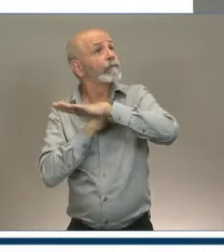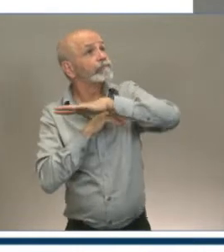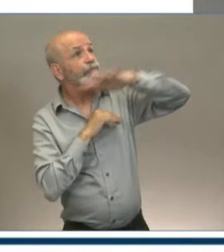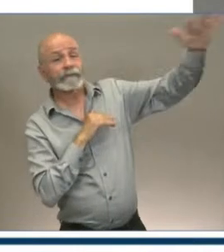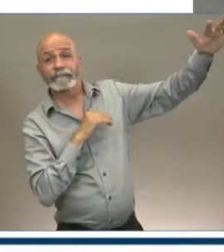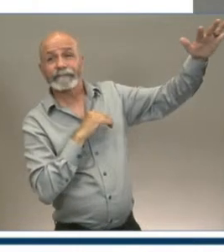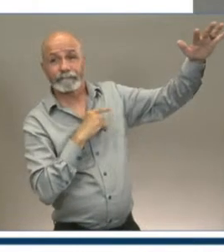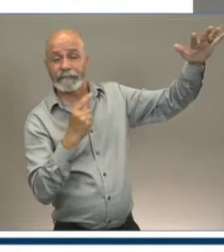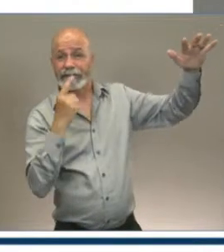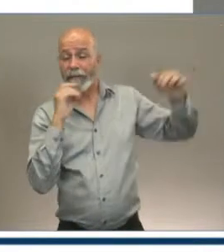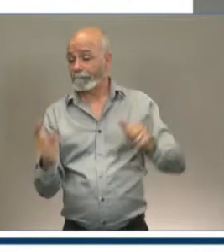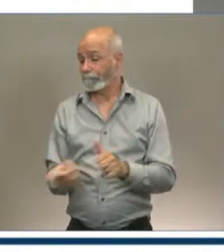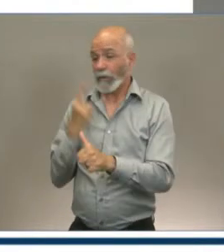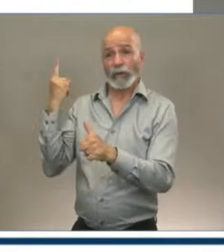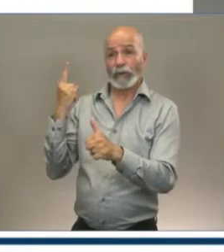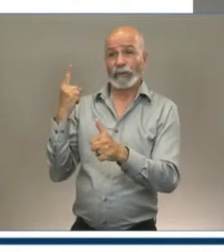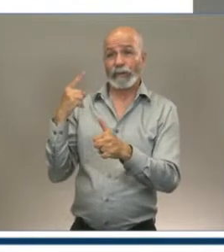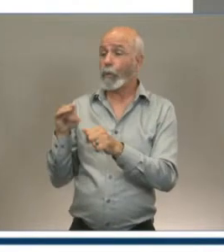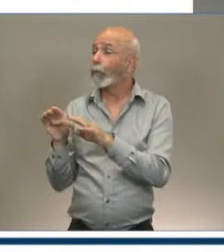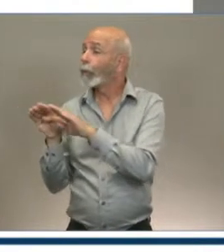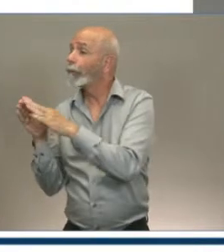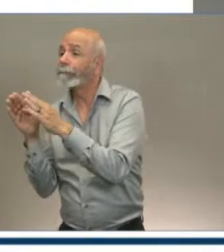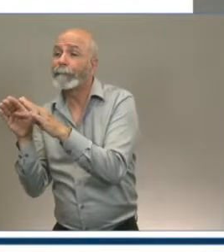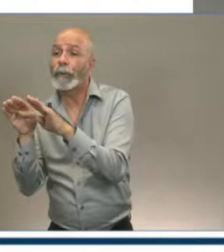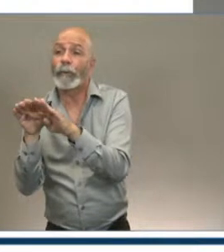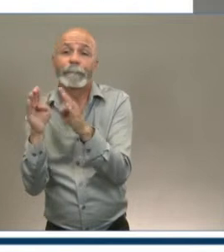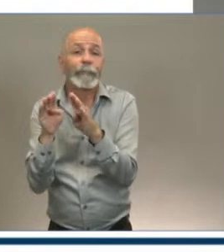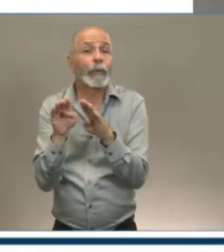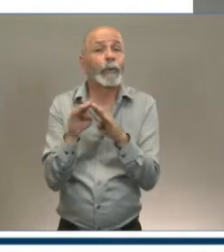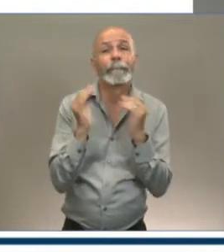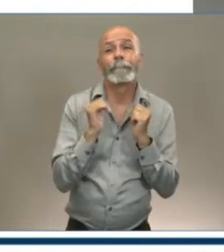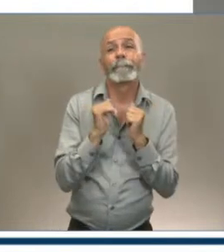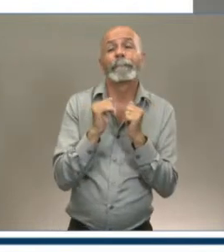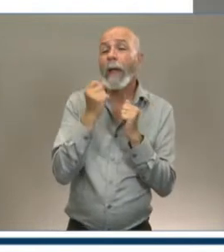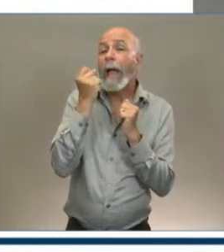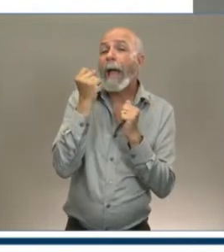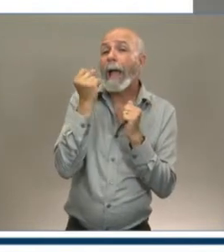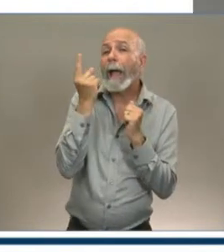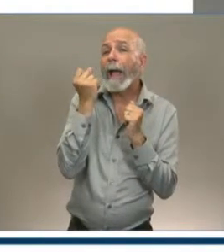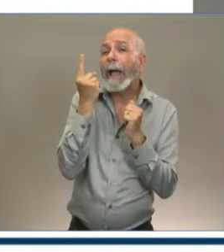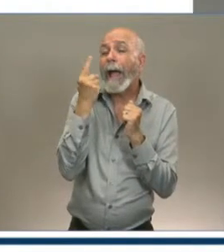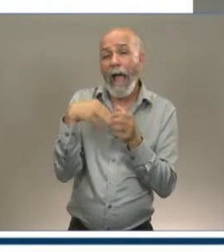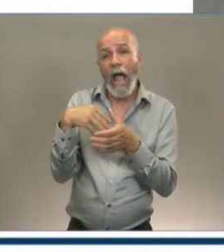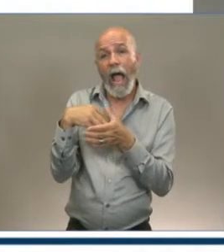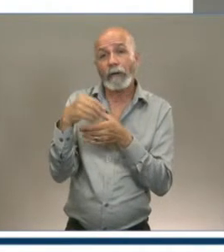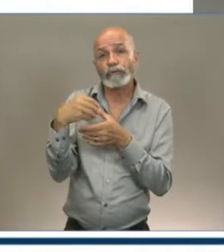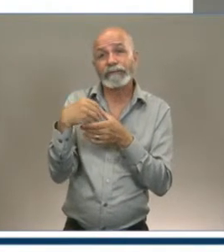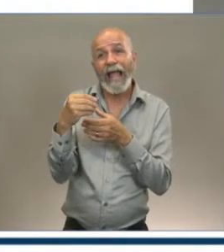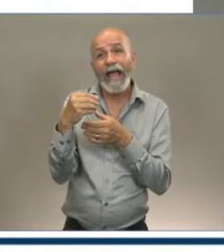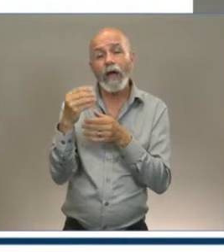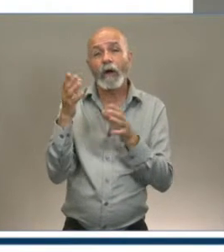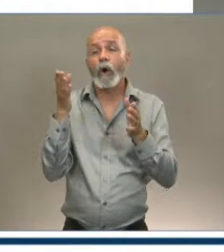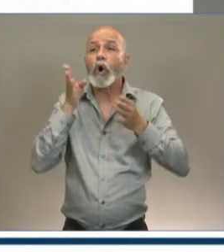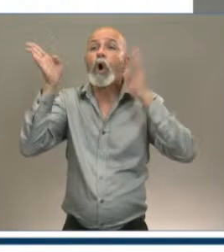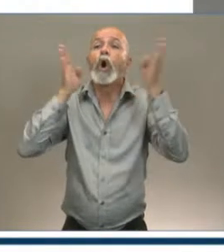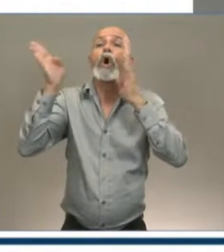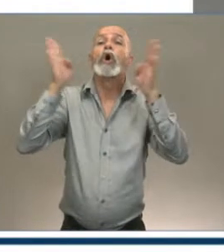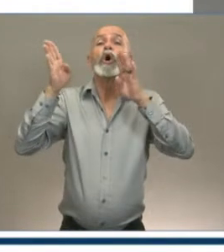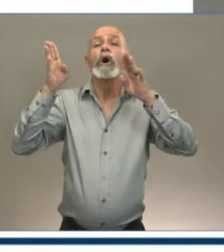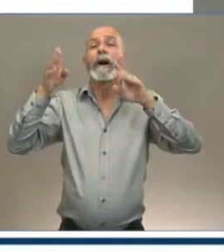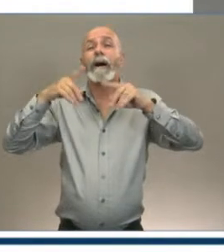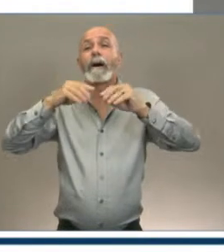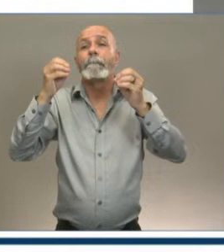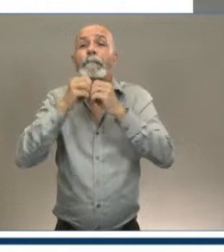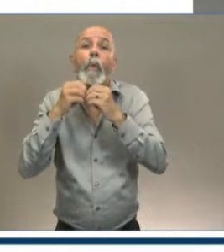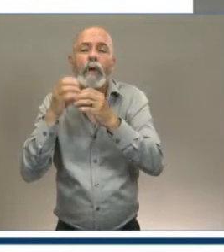up. The first thing is remembering that outdoor activities will be much safer than indoor activities. So things will be